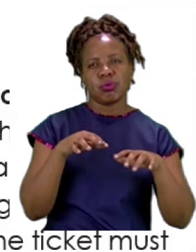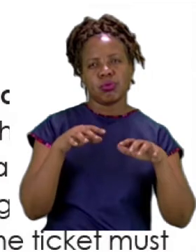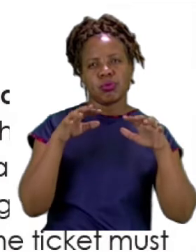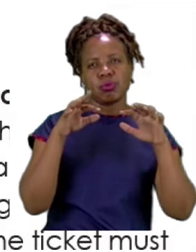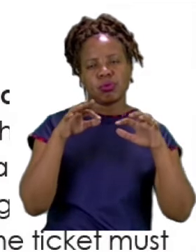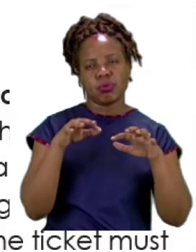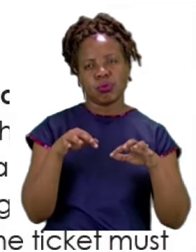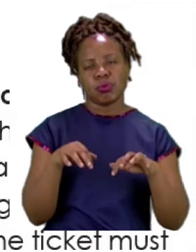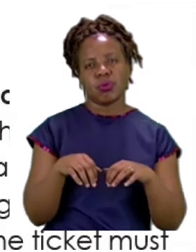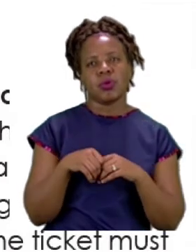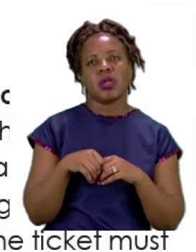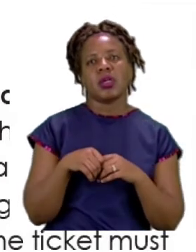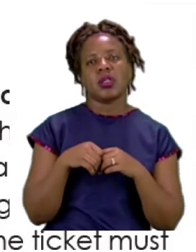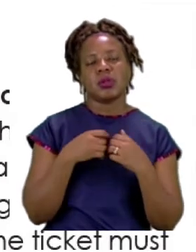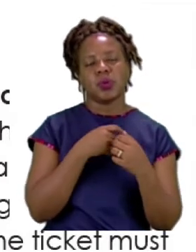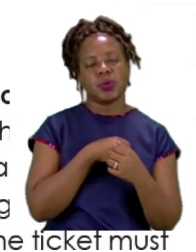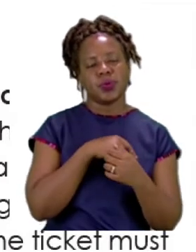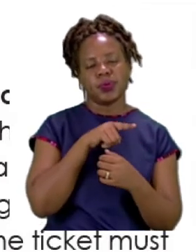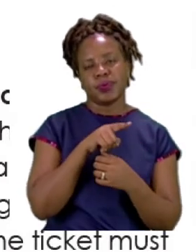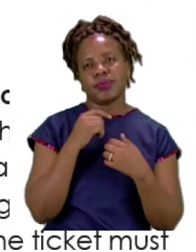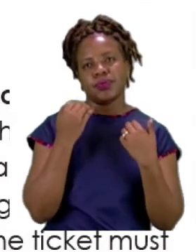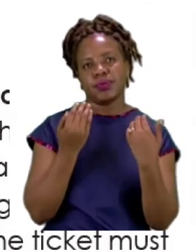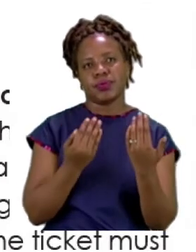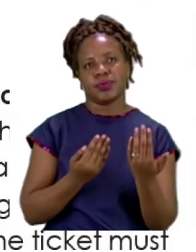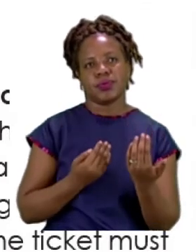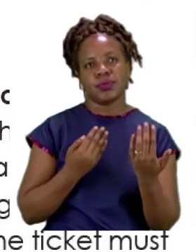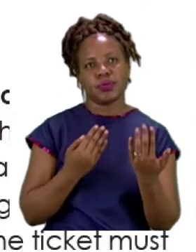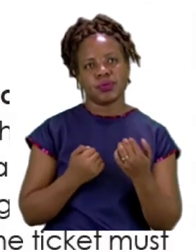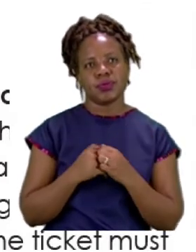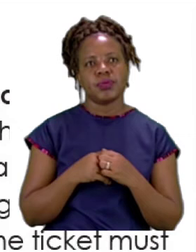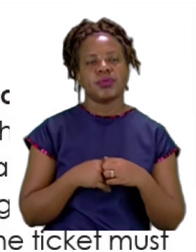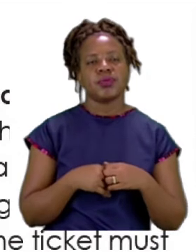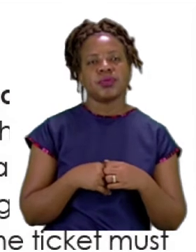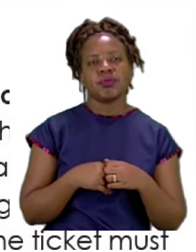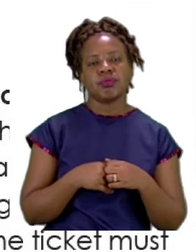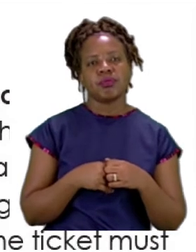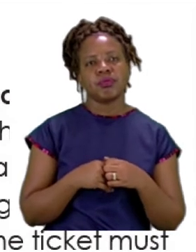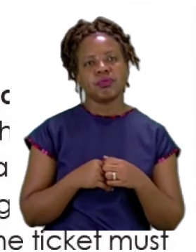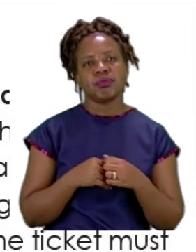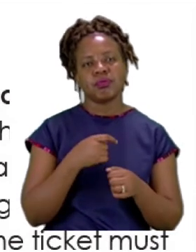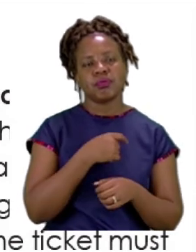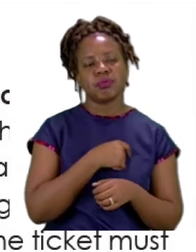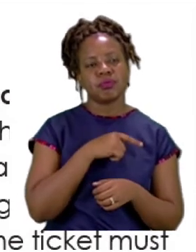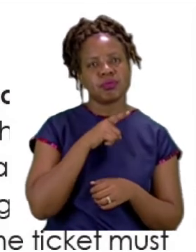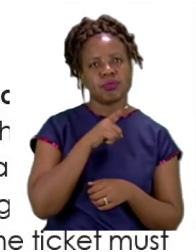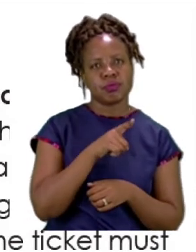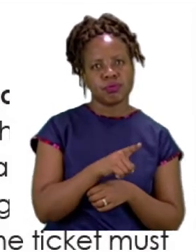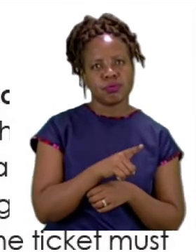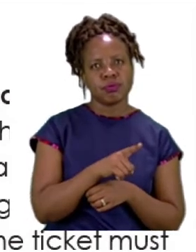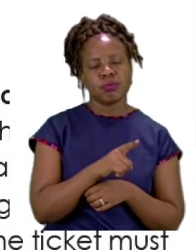she waited. Her aim to see her son was in vain.